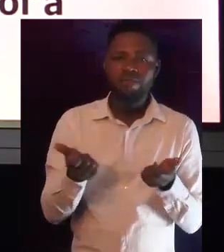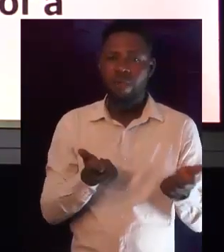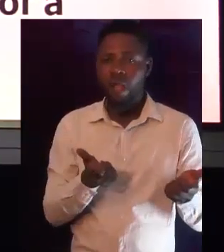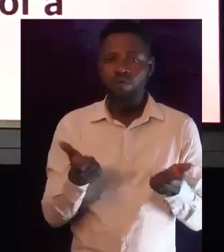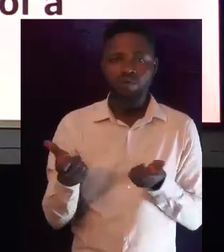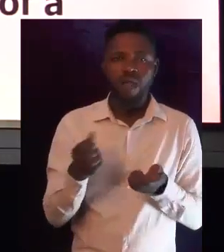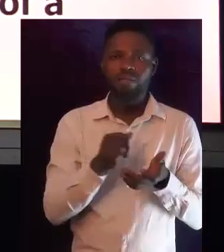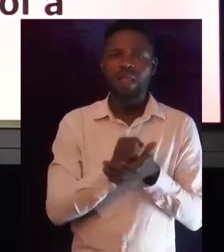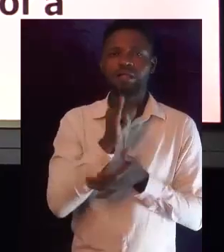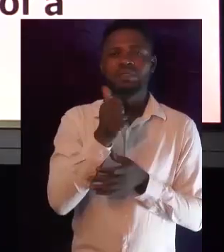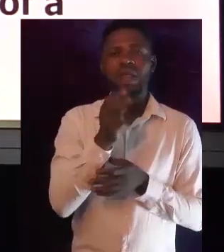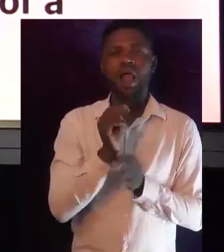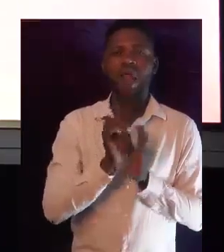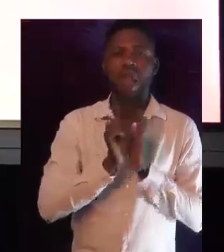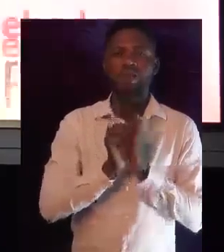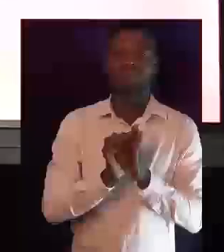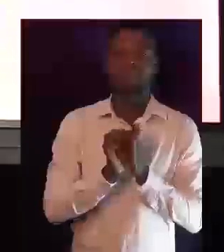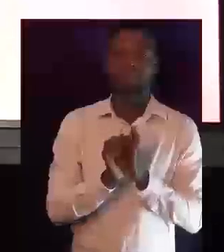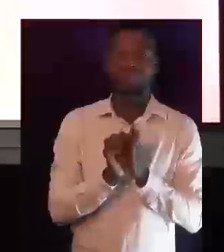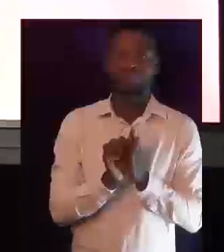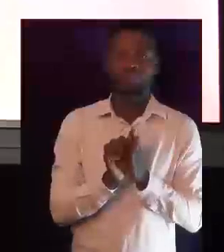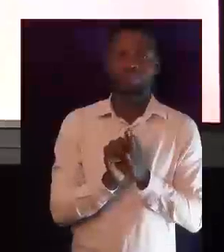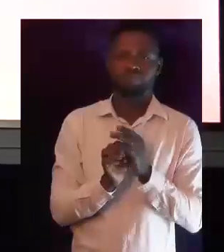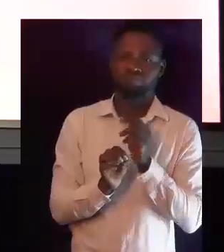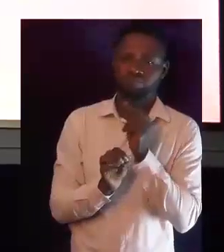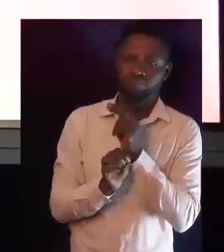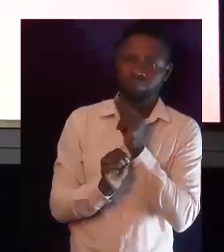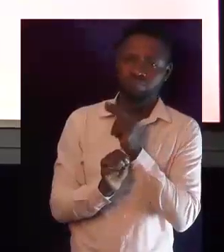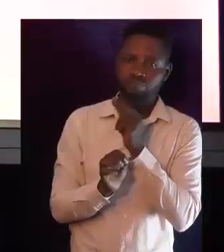vehicle. That's an example.